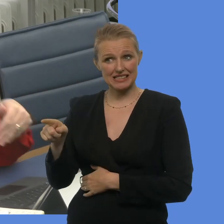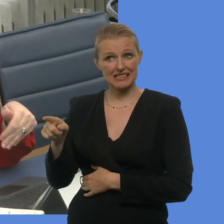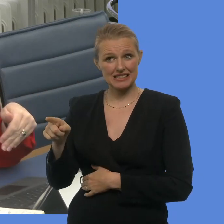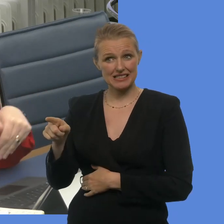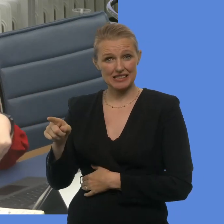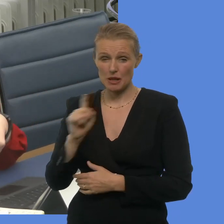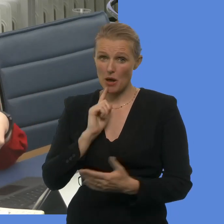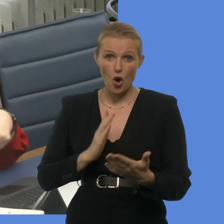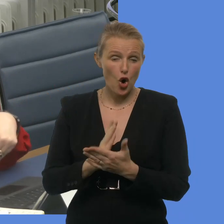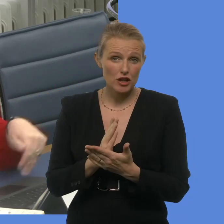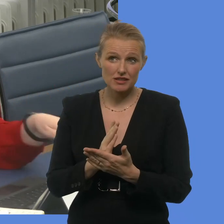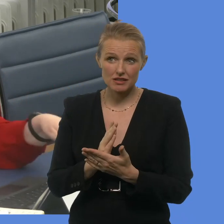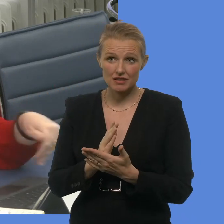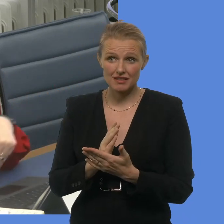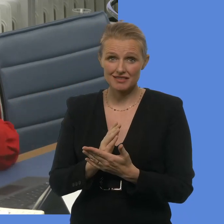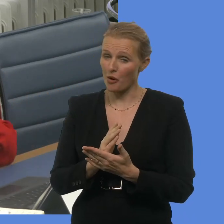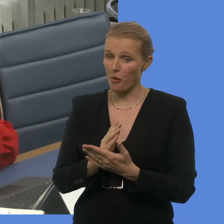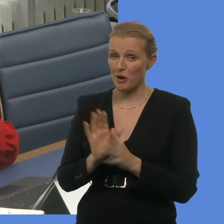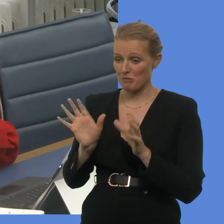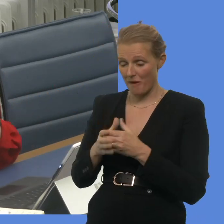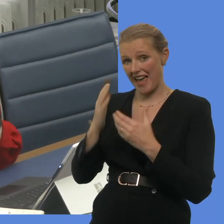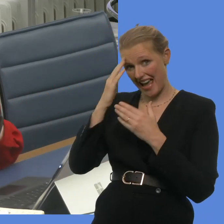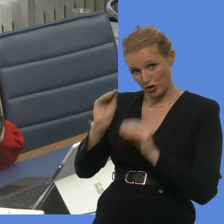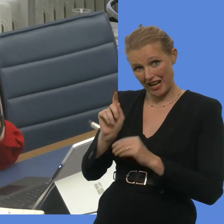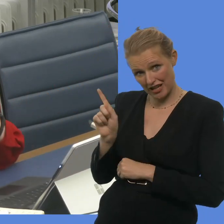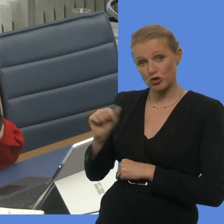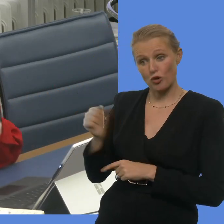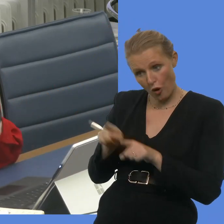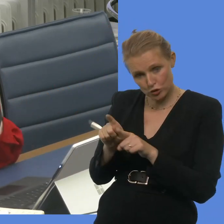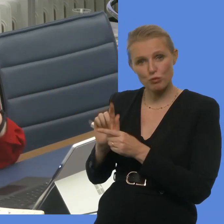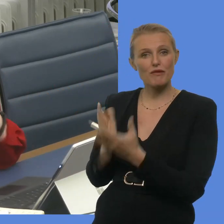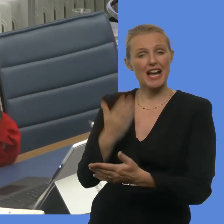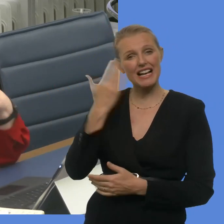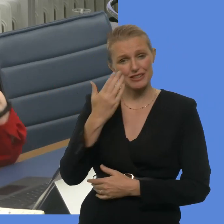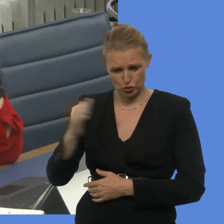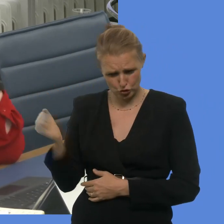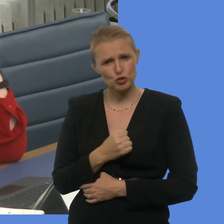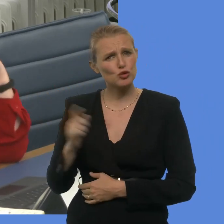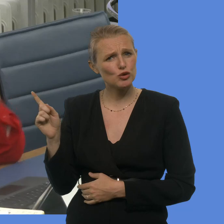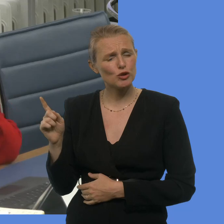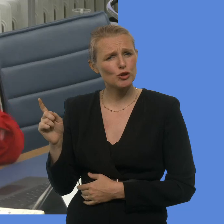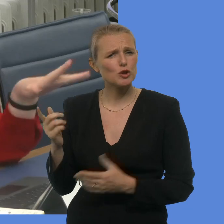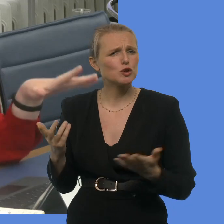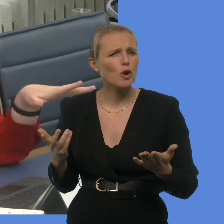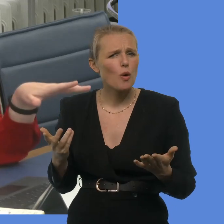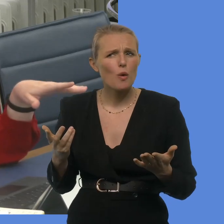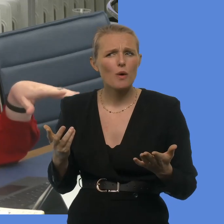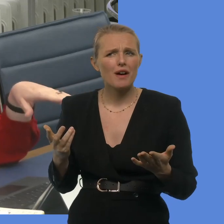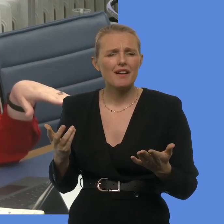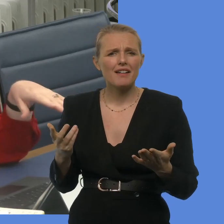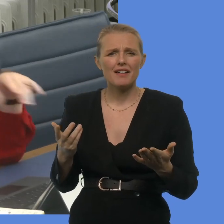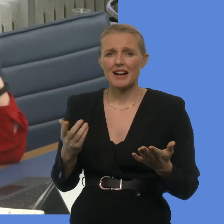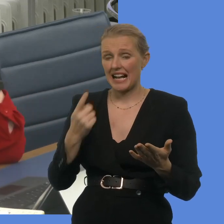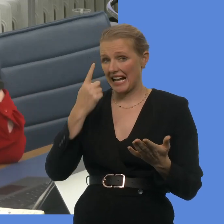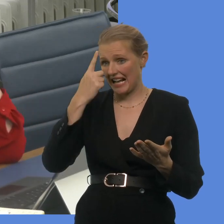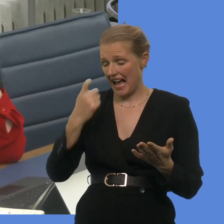quite frank, the Department of Education should be providing classes as well. Is that a case that we couldn't amend and